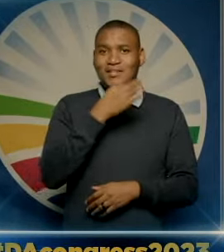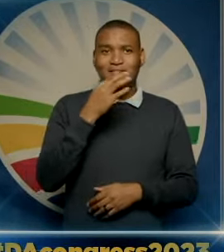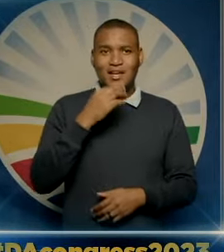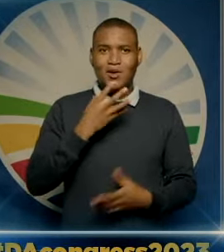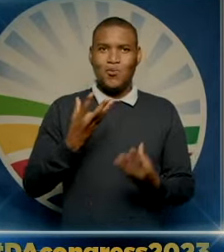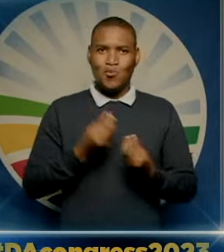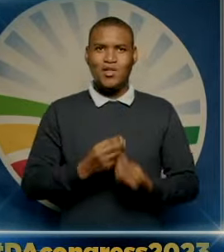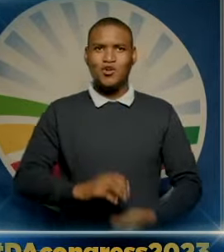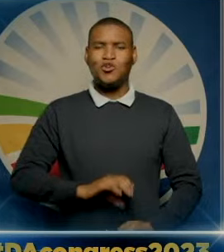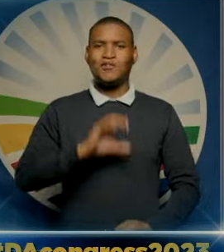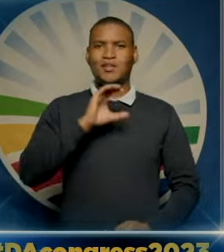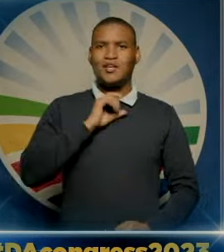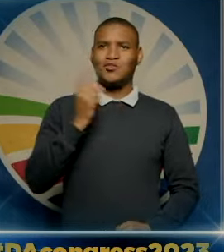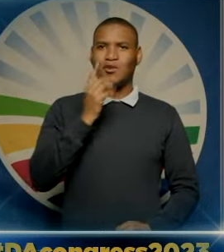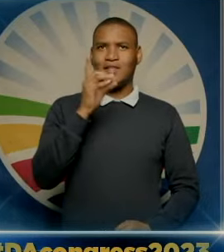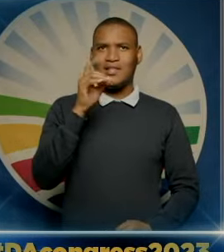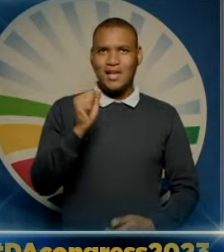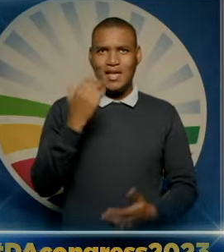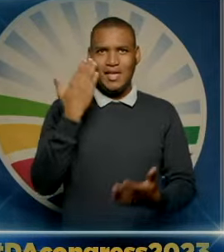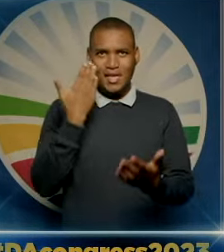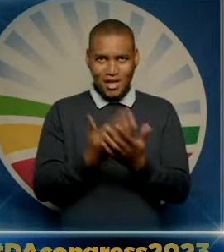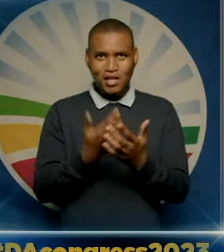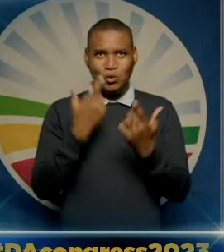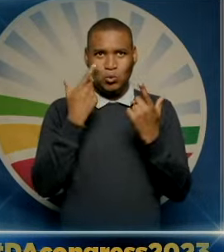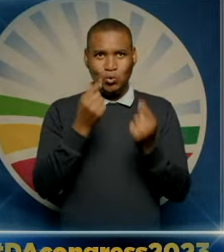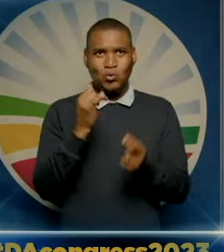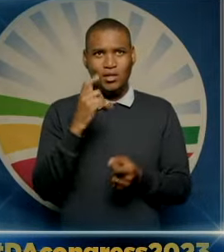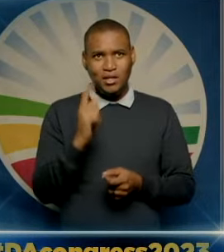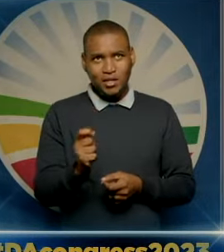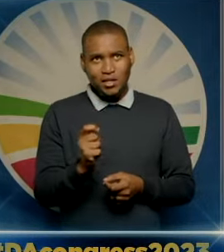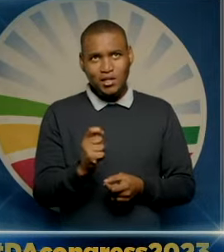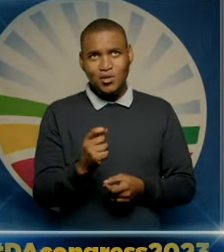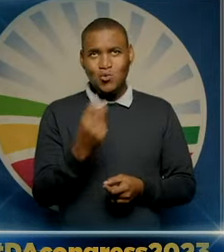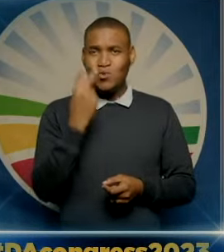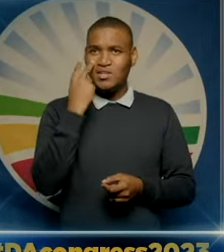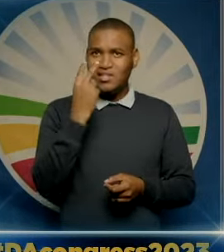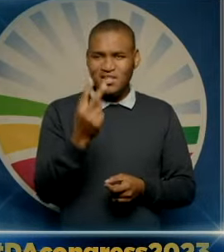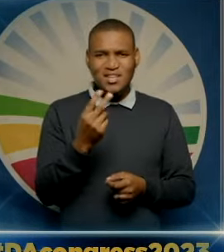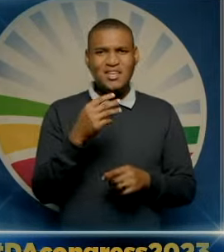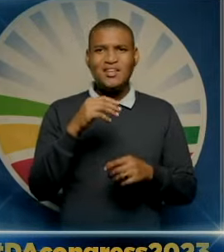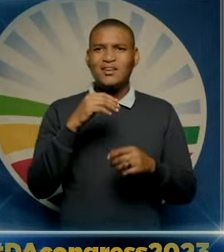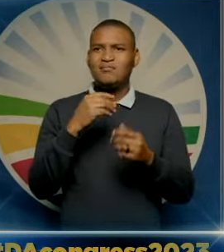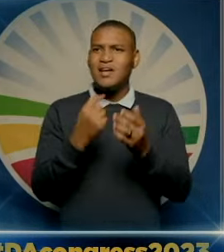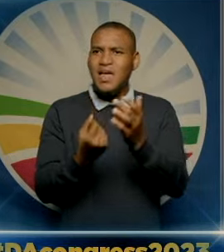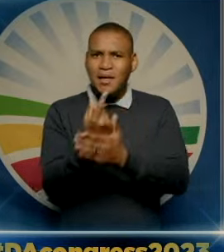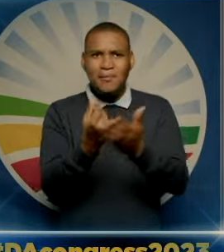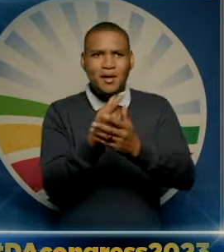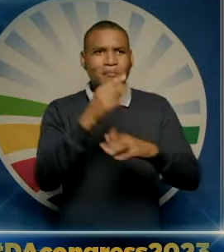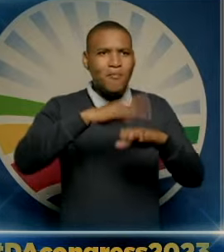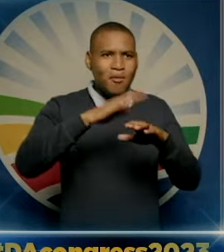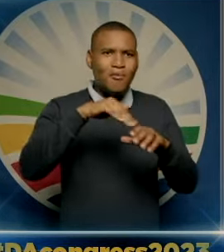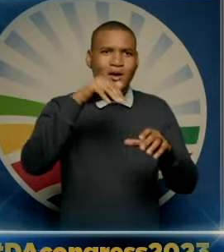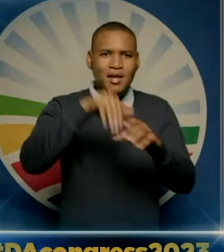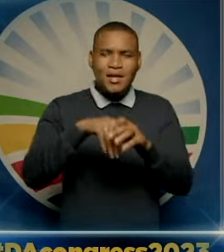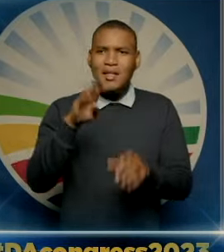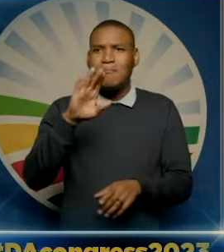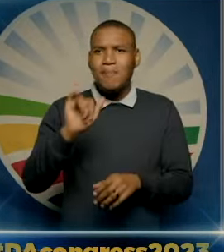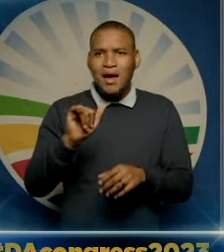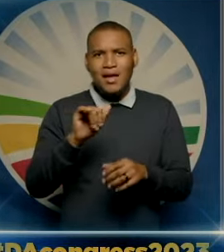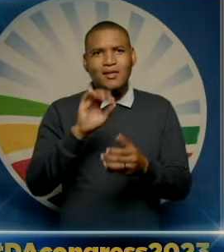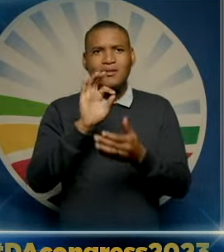only the DA can do it. You see it play out in more and more by-elections. And you saw